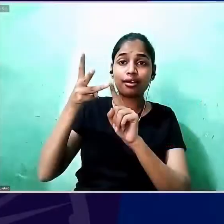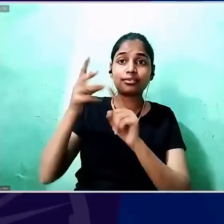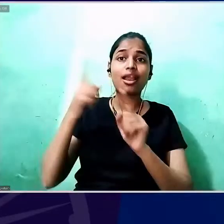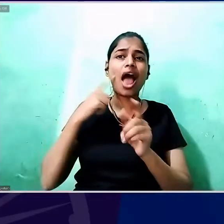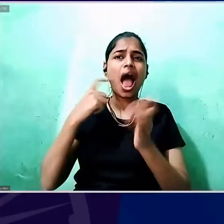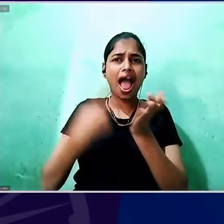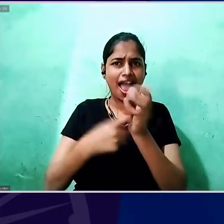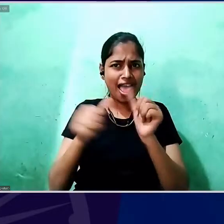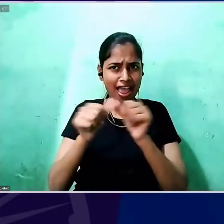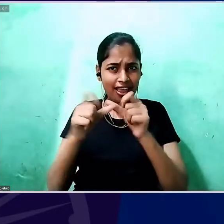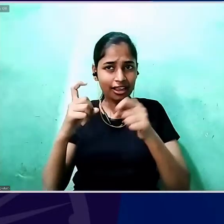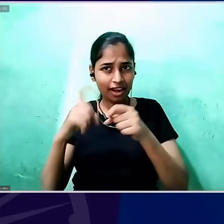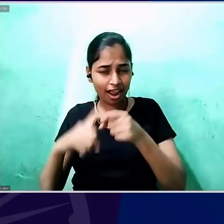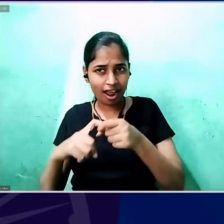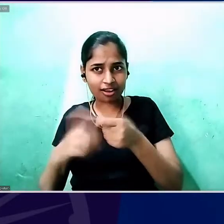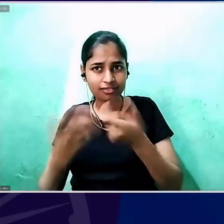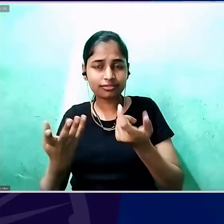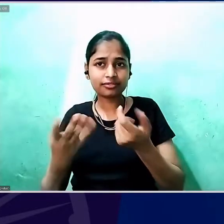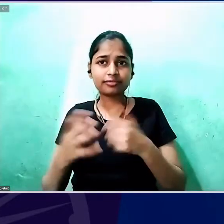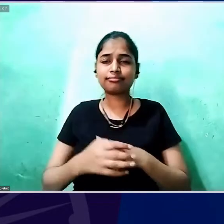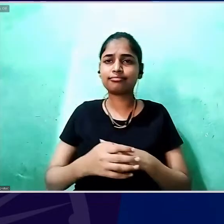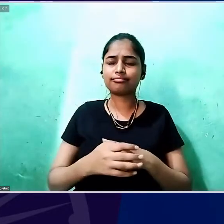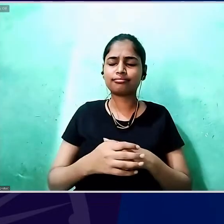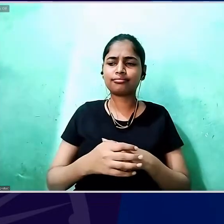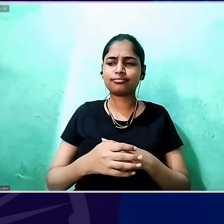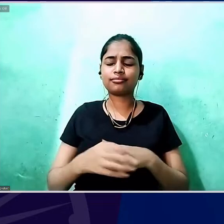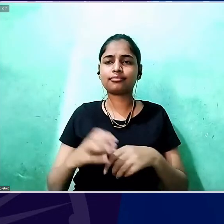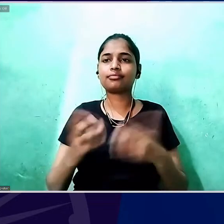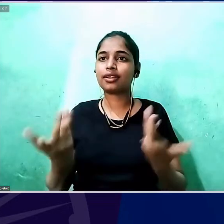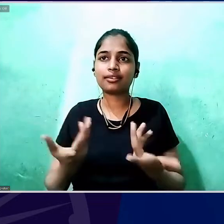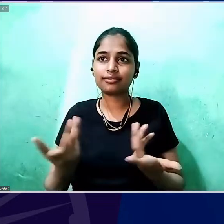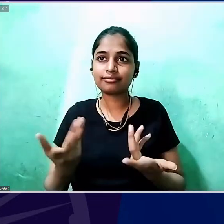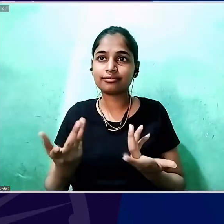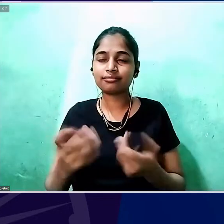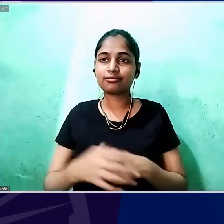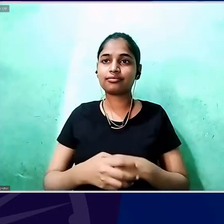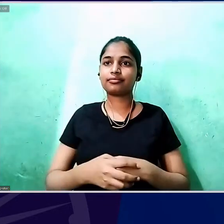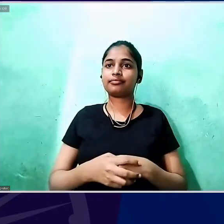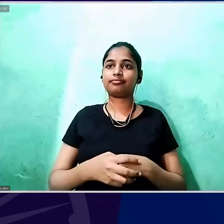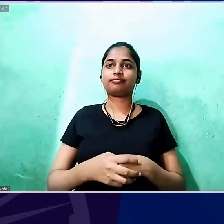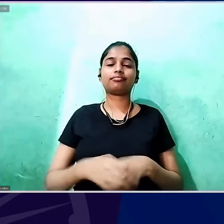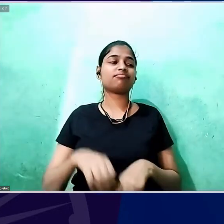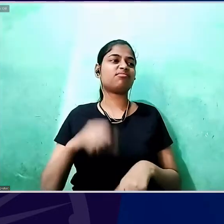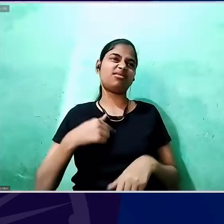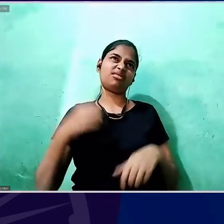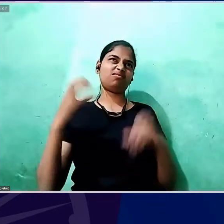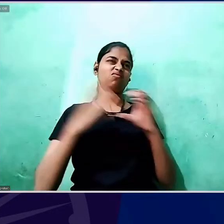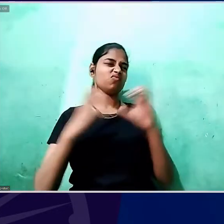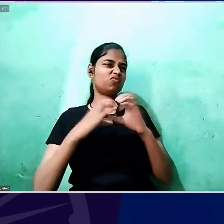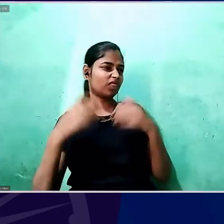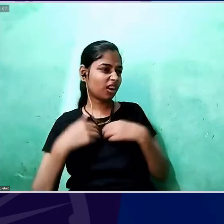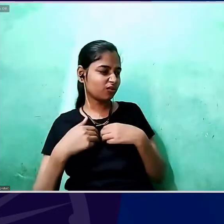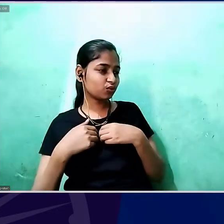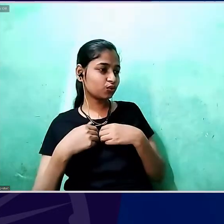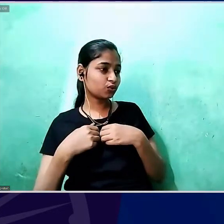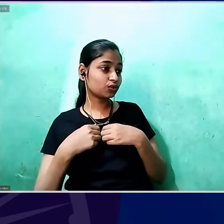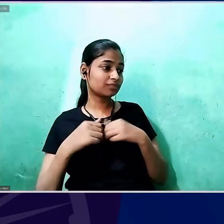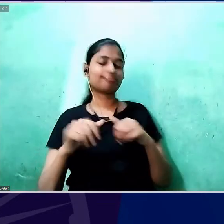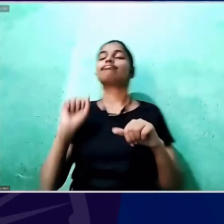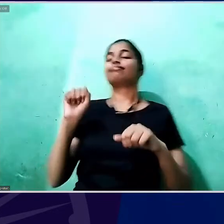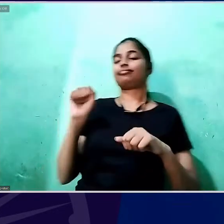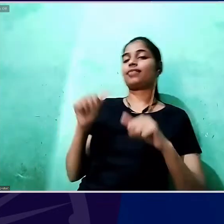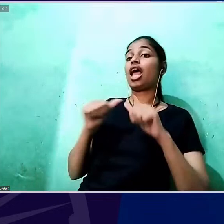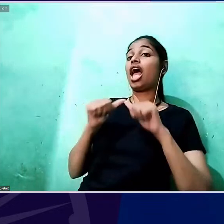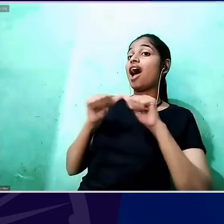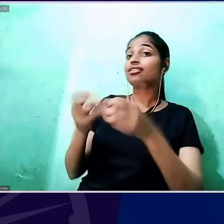living in Scotland and he was Exactly. second home was Iraq, ma'am. Exactly. So, let us just recall what we